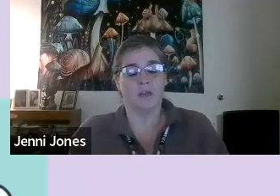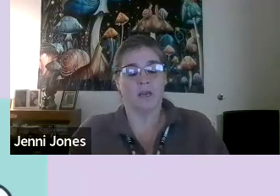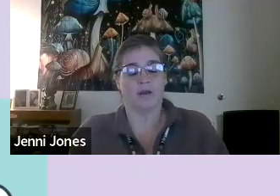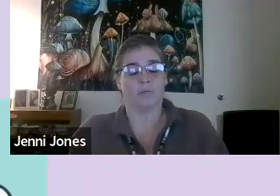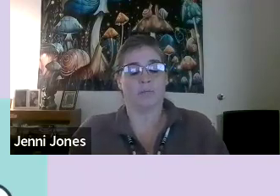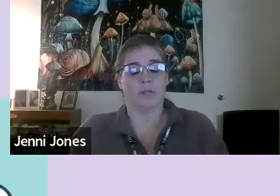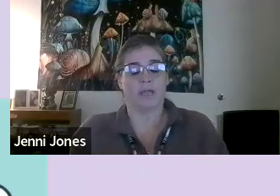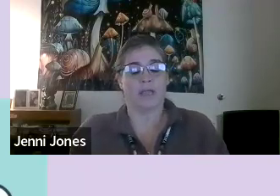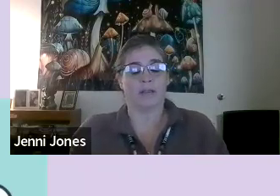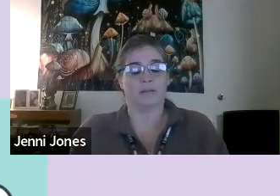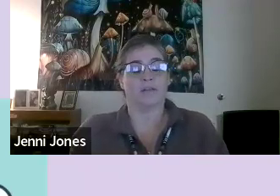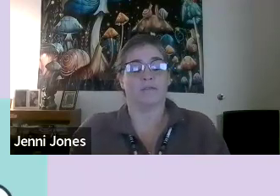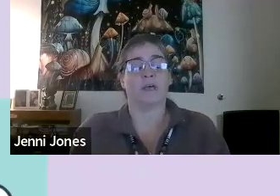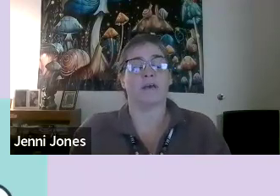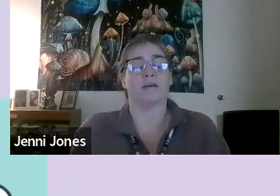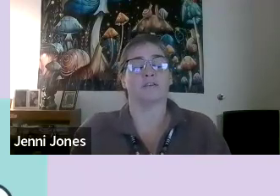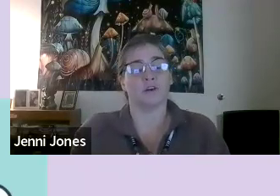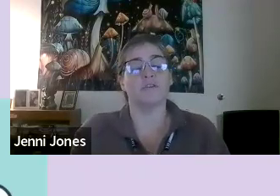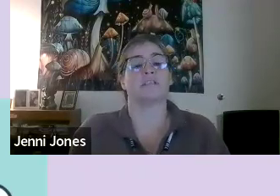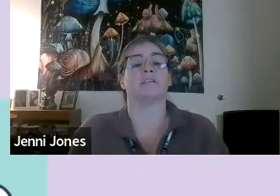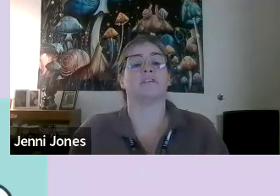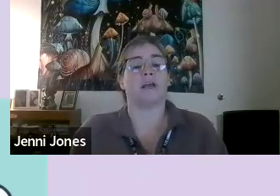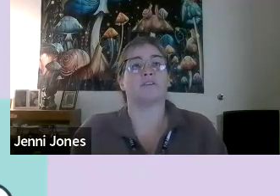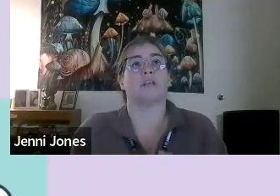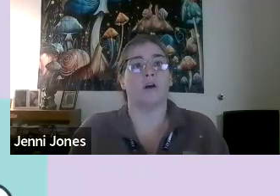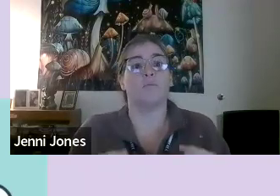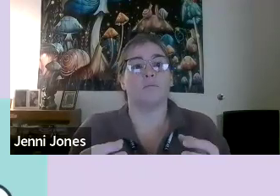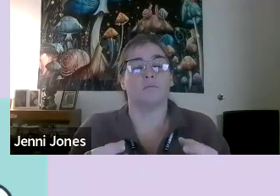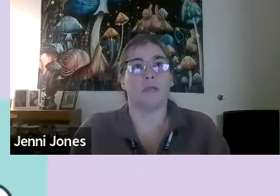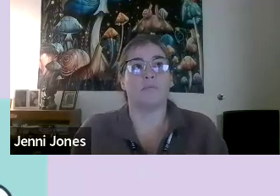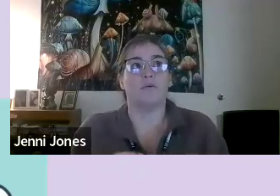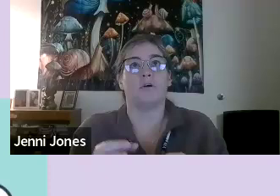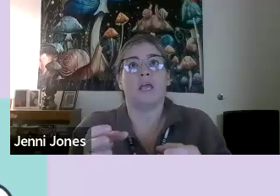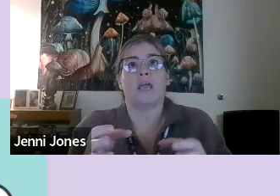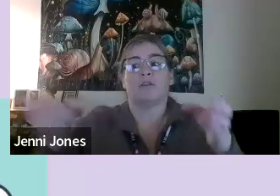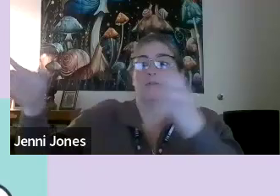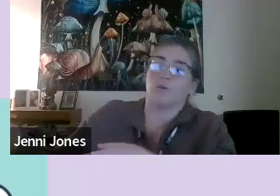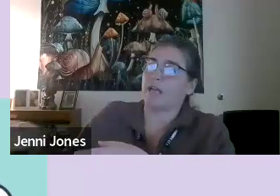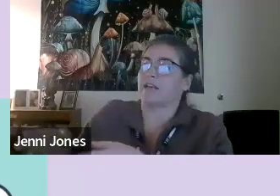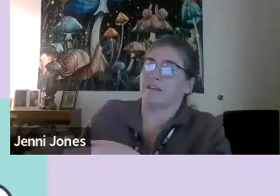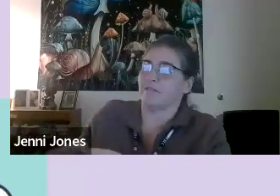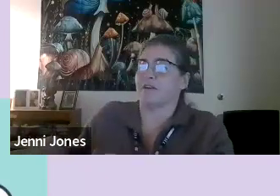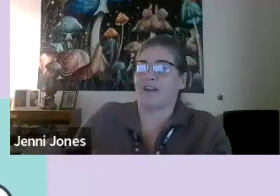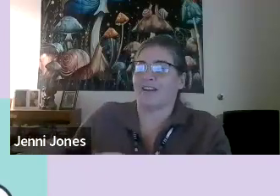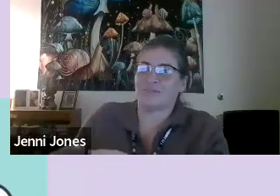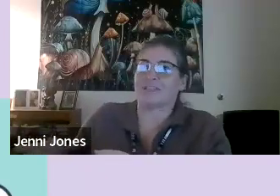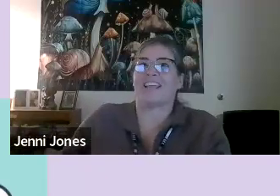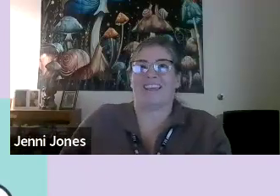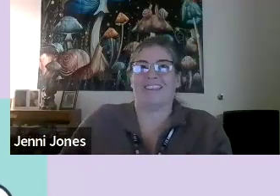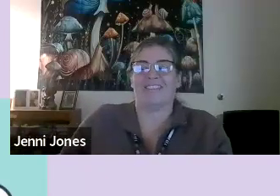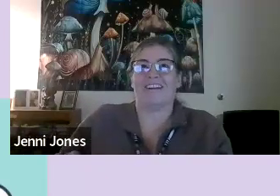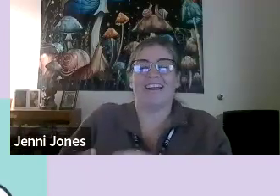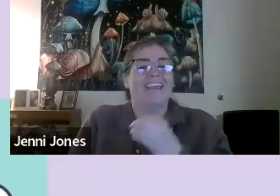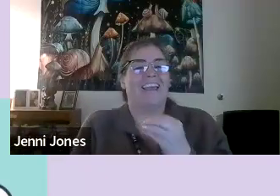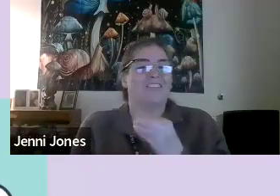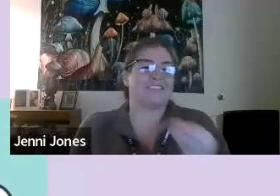transportation and that services to actually help people and they're located in different areas, but